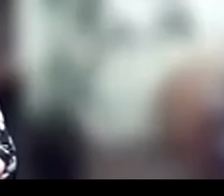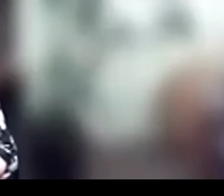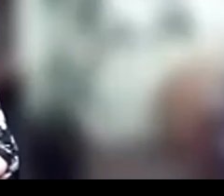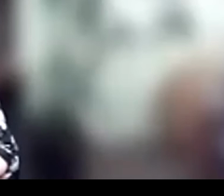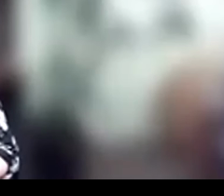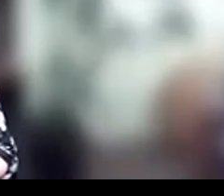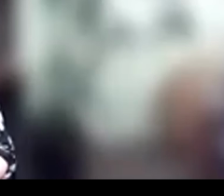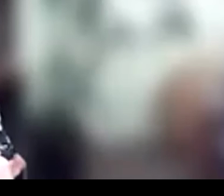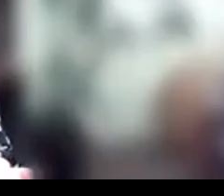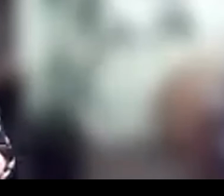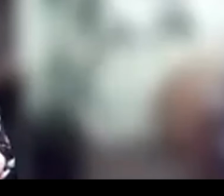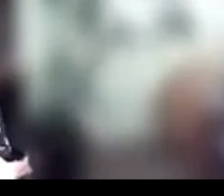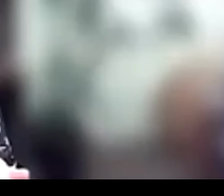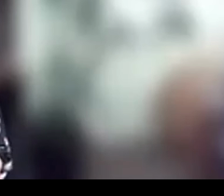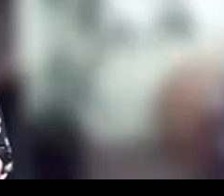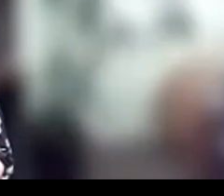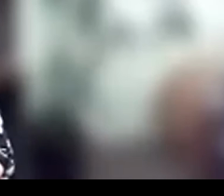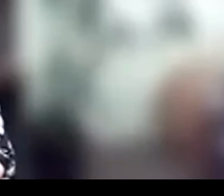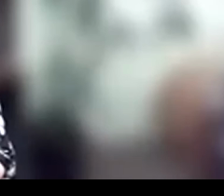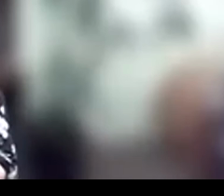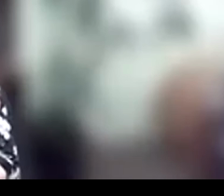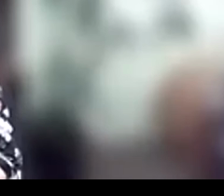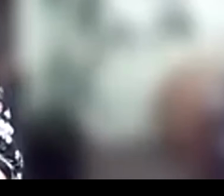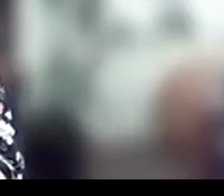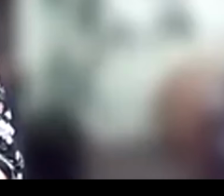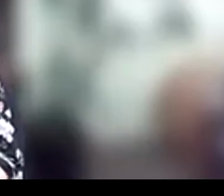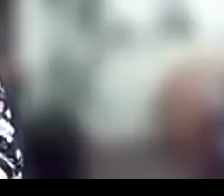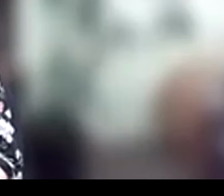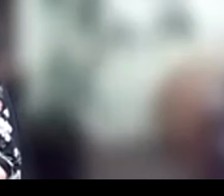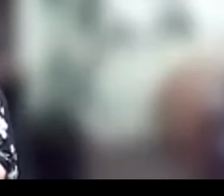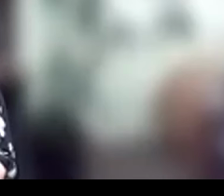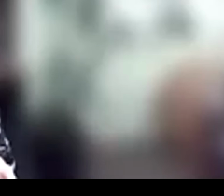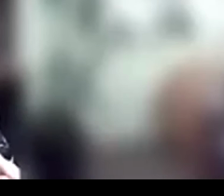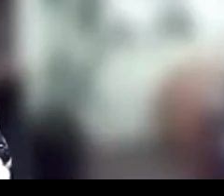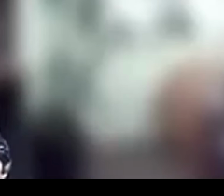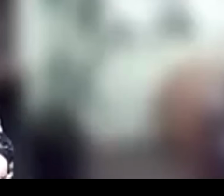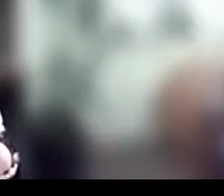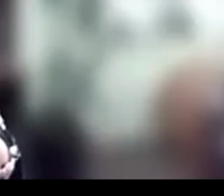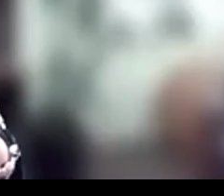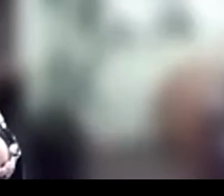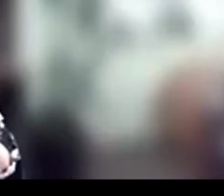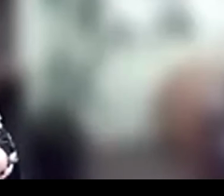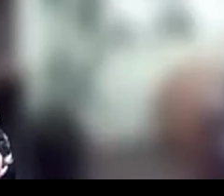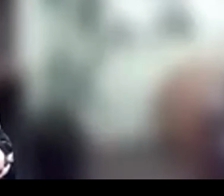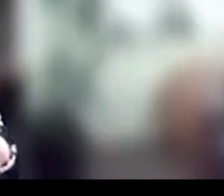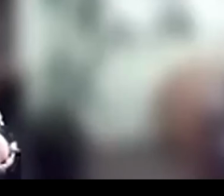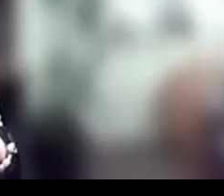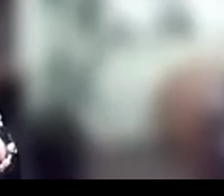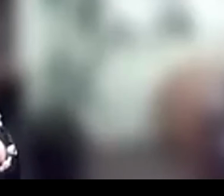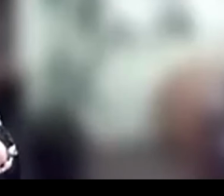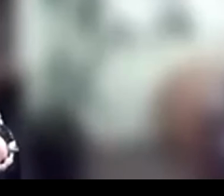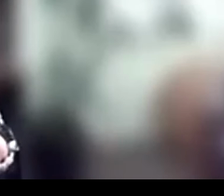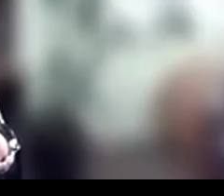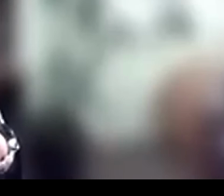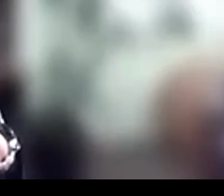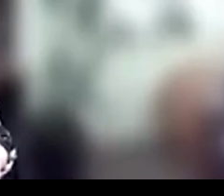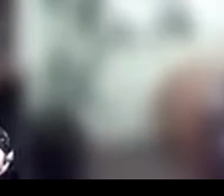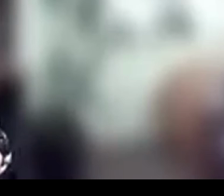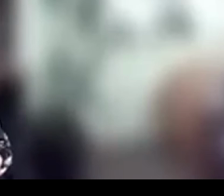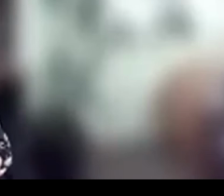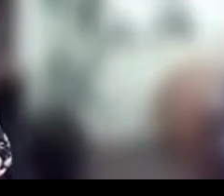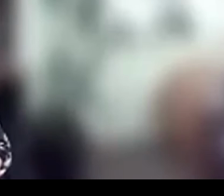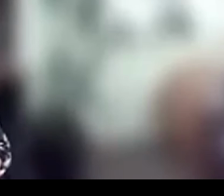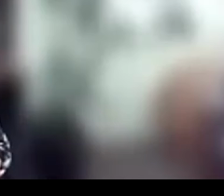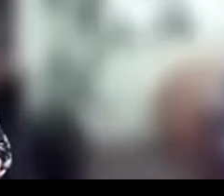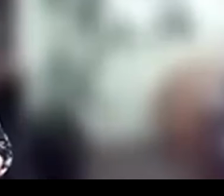them. And then we are now using a new program called StoryCare, which, as I said, it does all of our data tracking, all of our notes for our